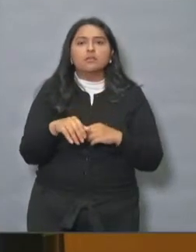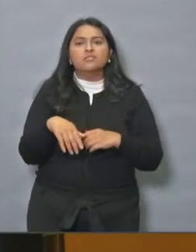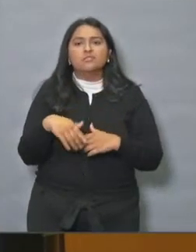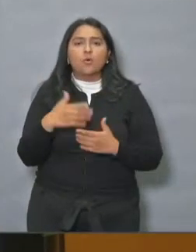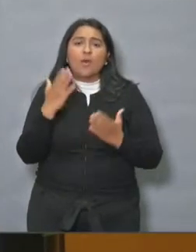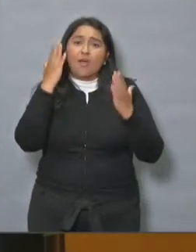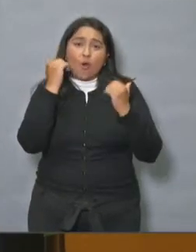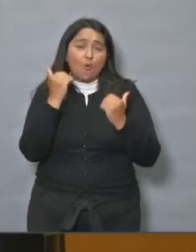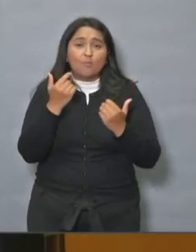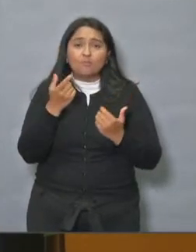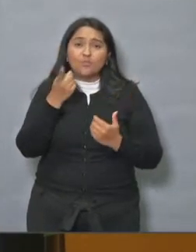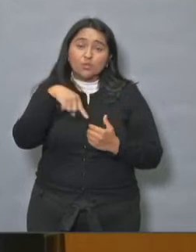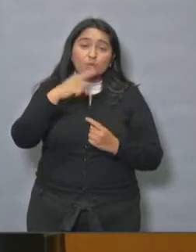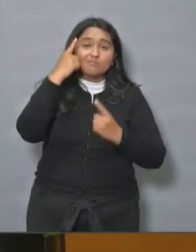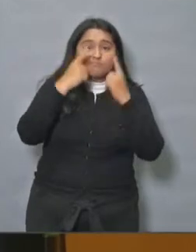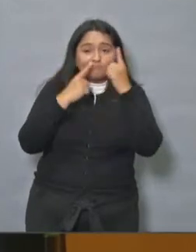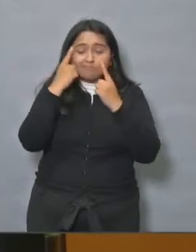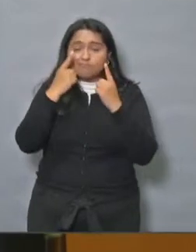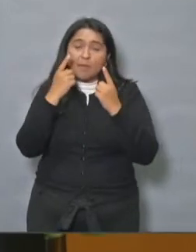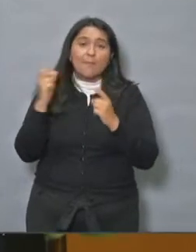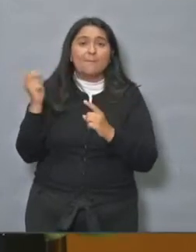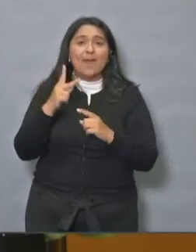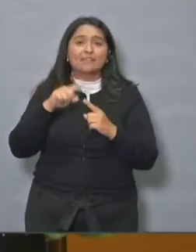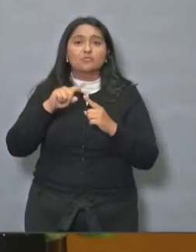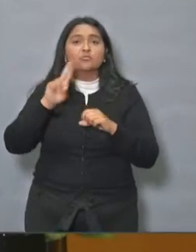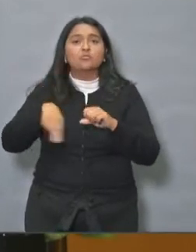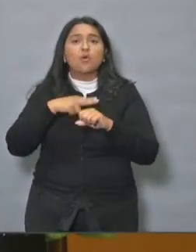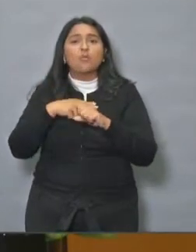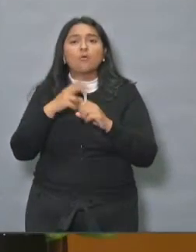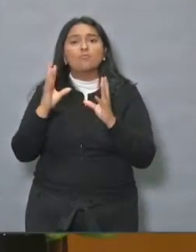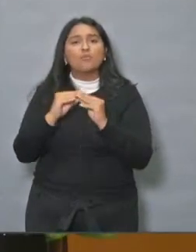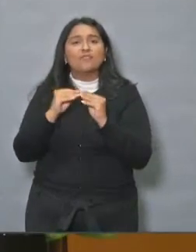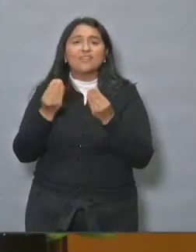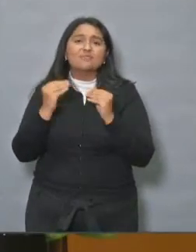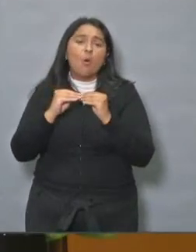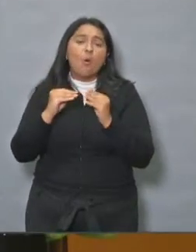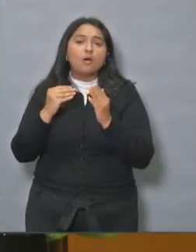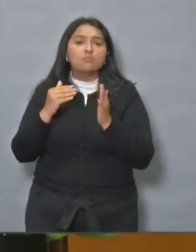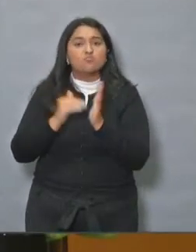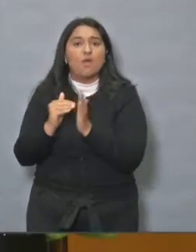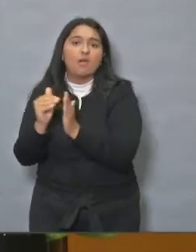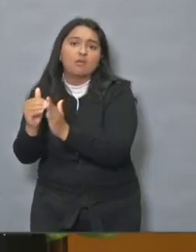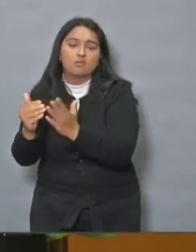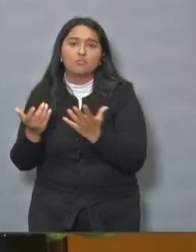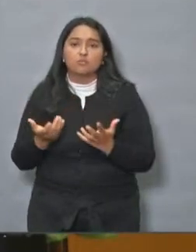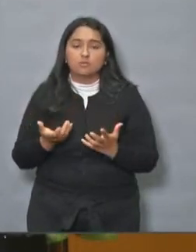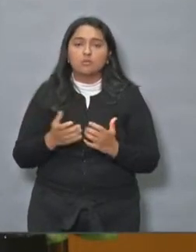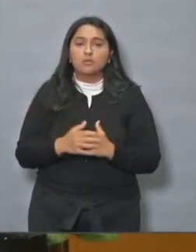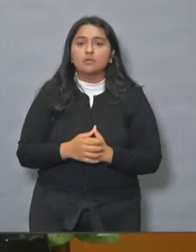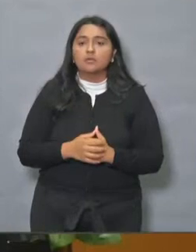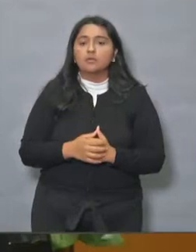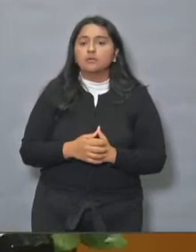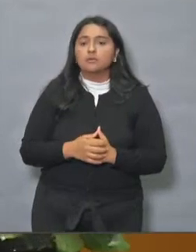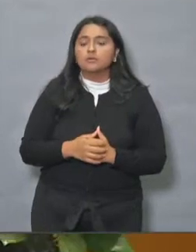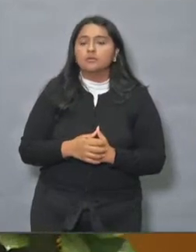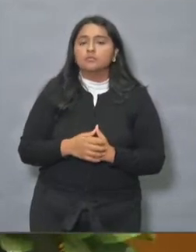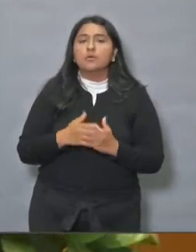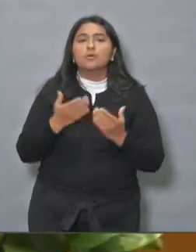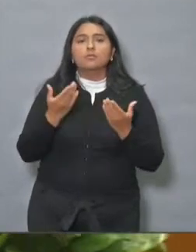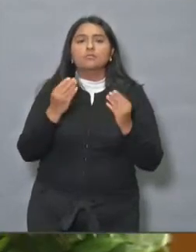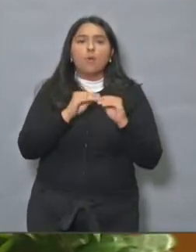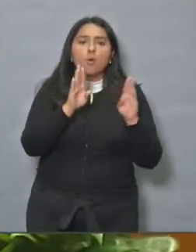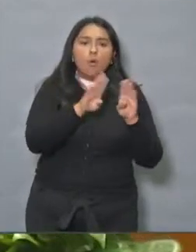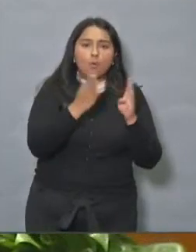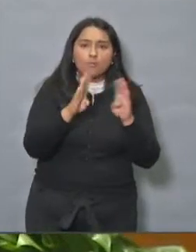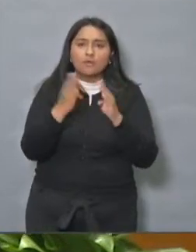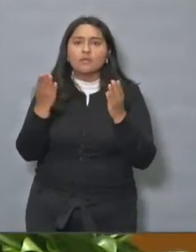briefings more regularly. That said, it's been almost 4 weeks since in-store shopping and religious services were allowed to resume, in